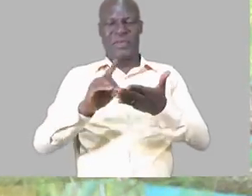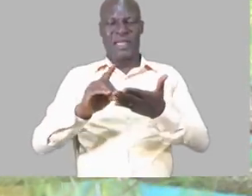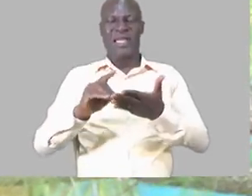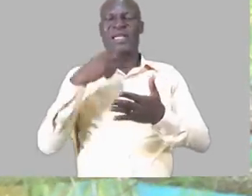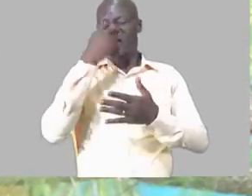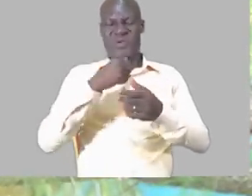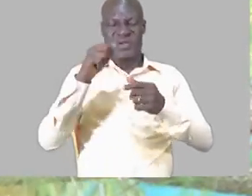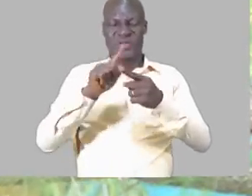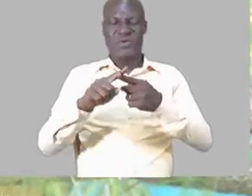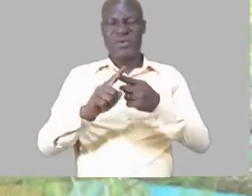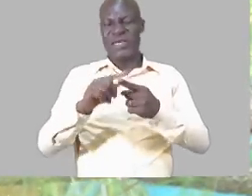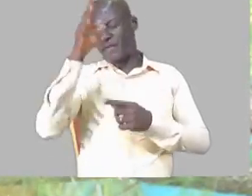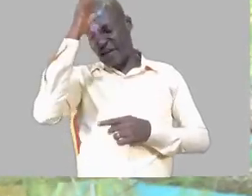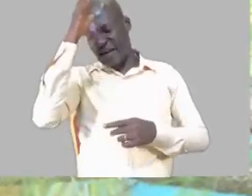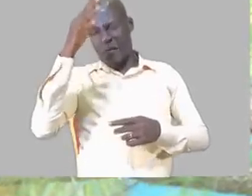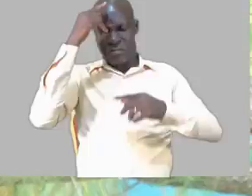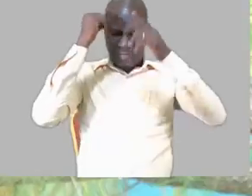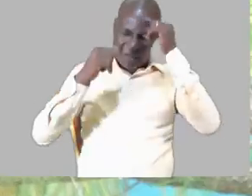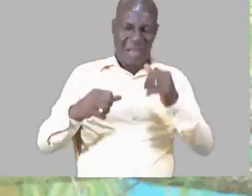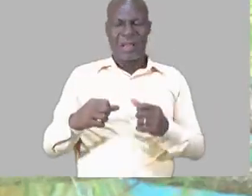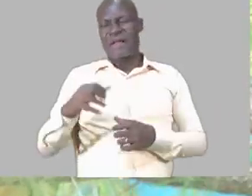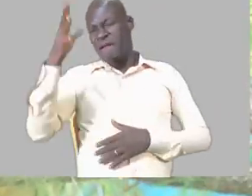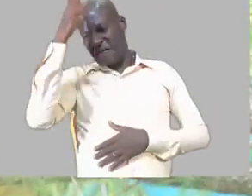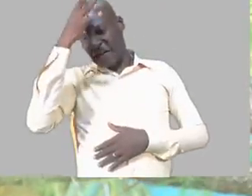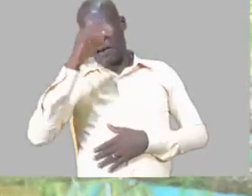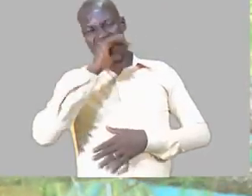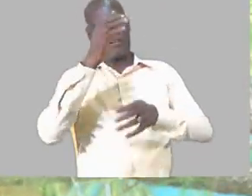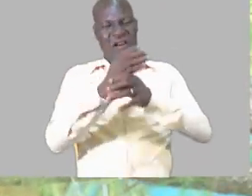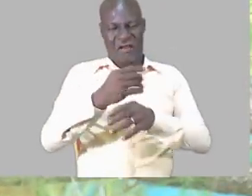ka bi kira papa fo no soso isan se papa